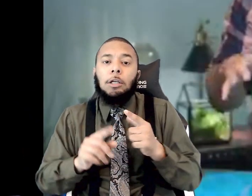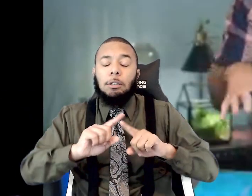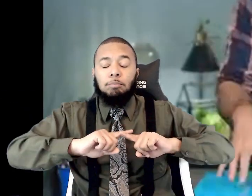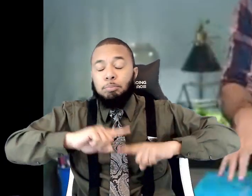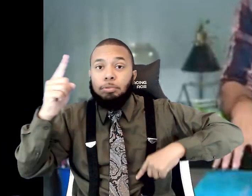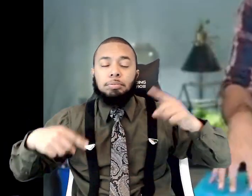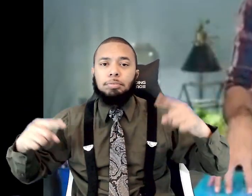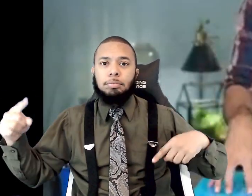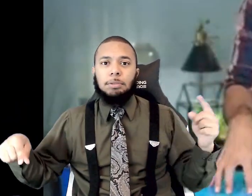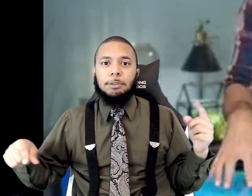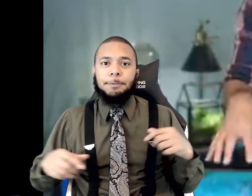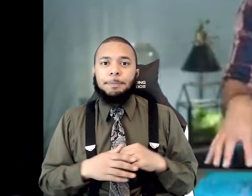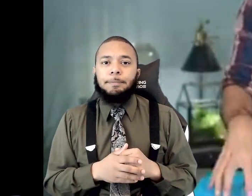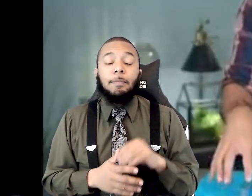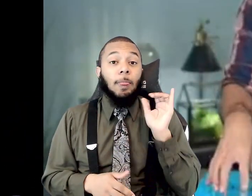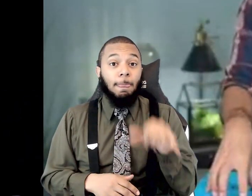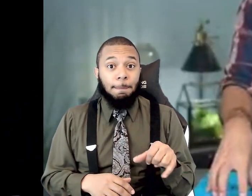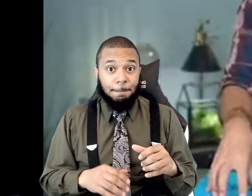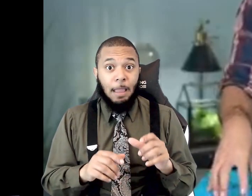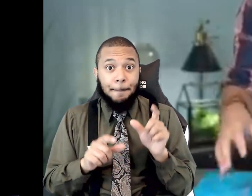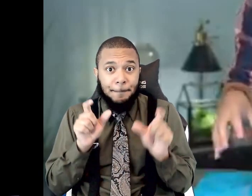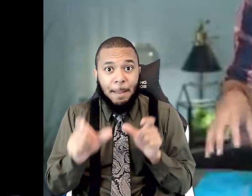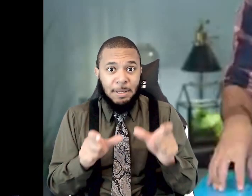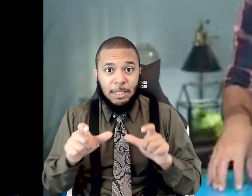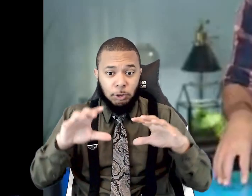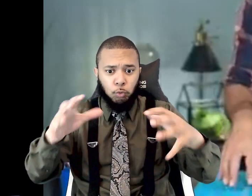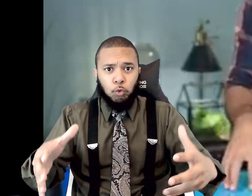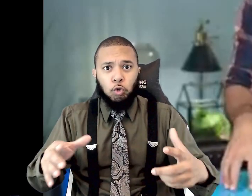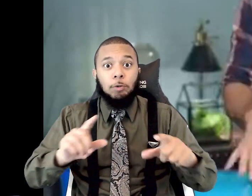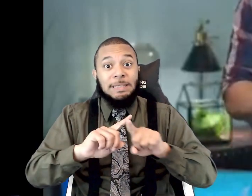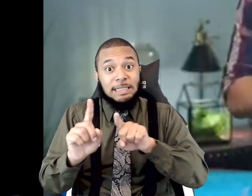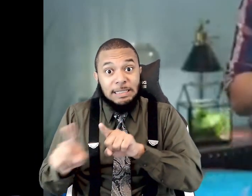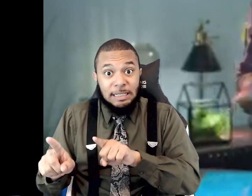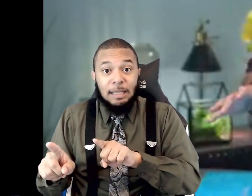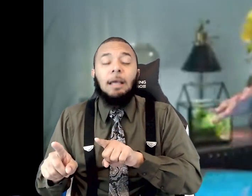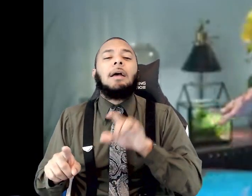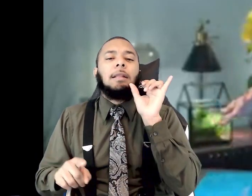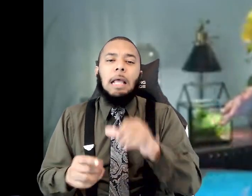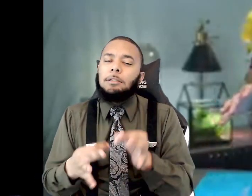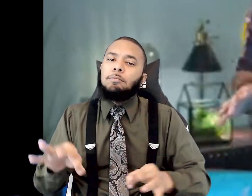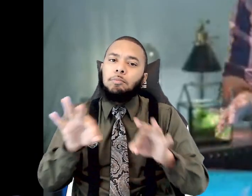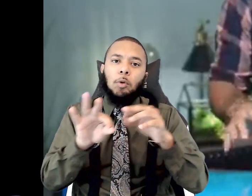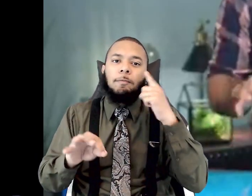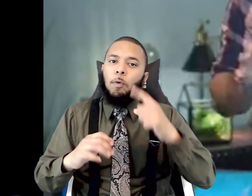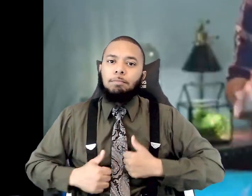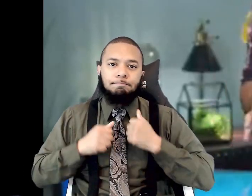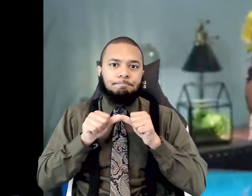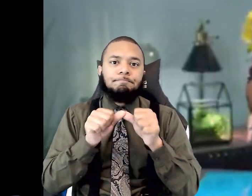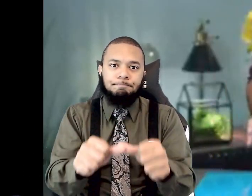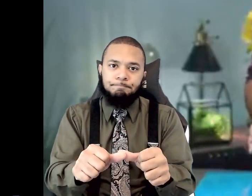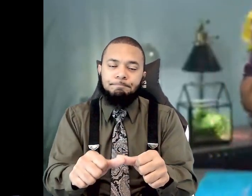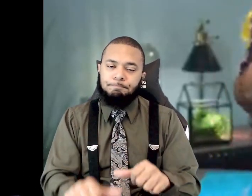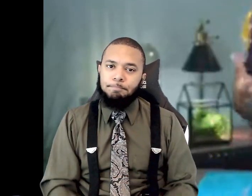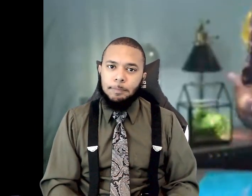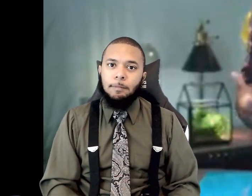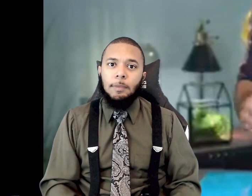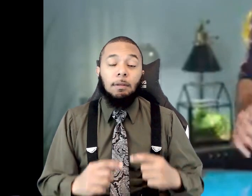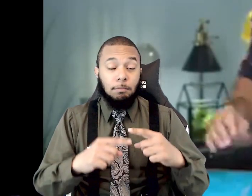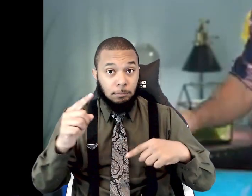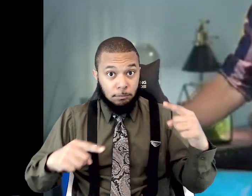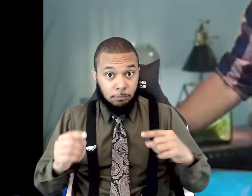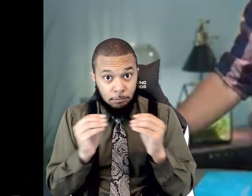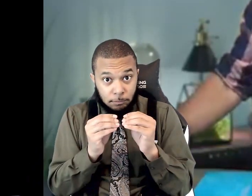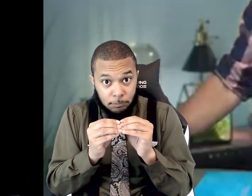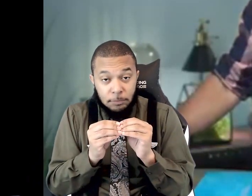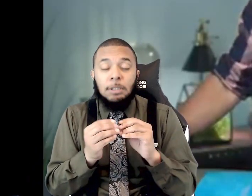discussed, variance in population or genetic variation is the key to survival, no matter what your species is. The more varied you can be, the more likely